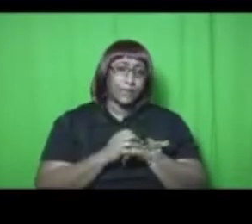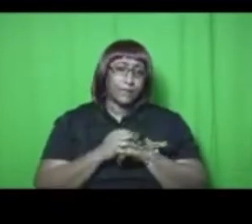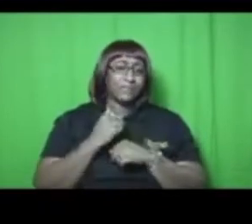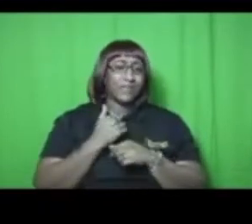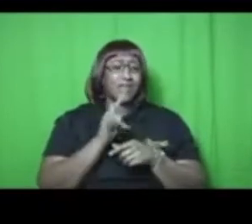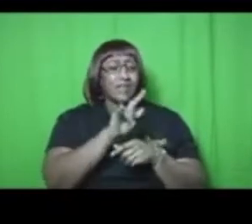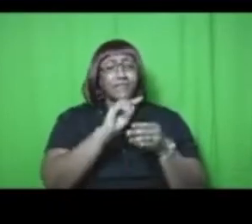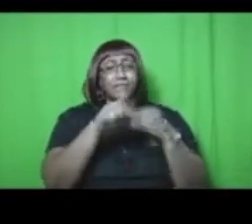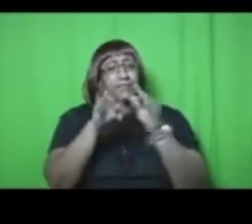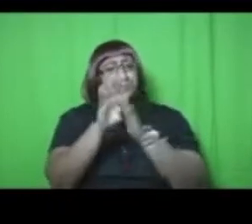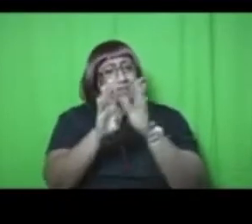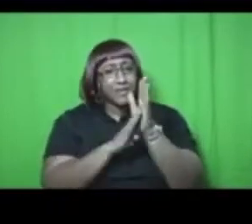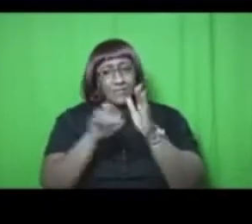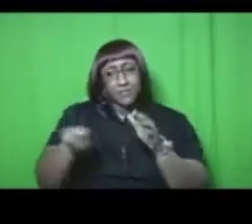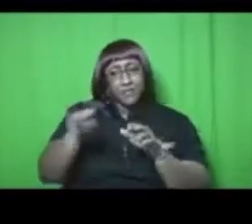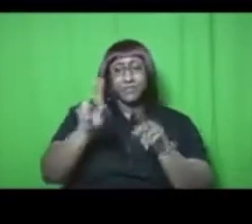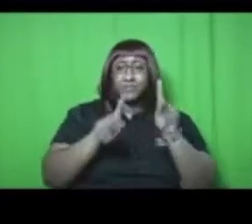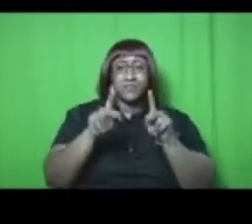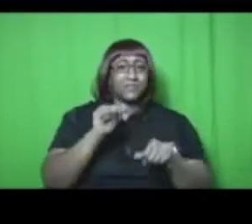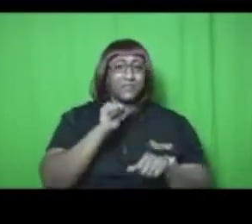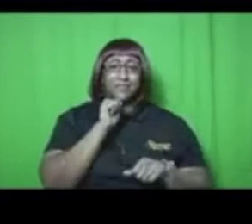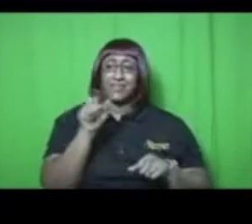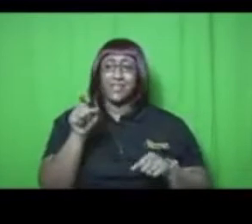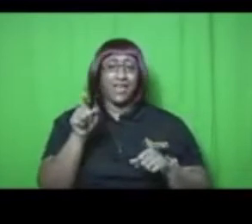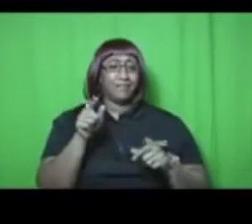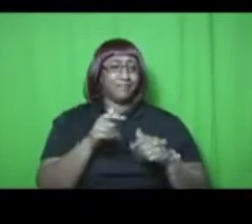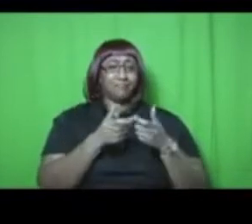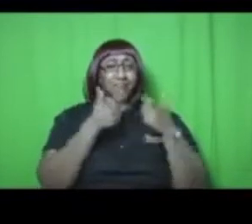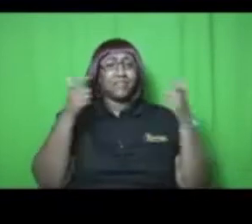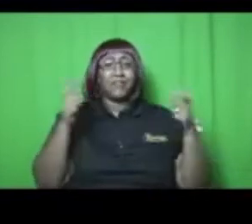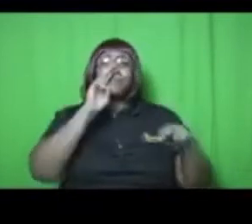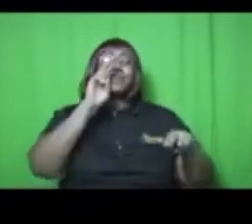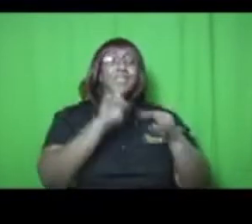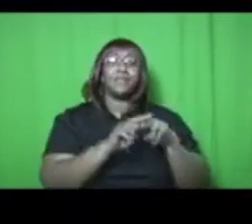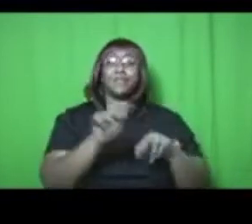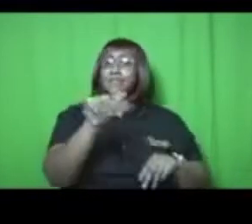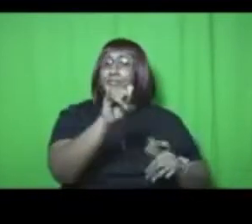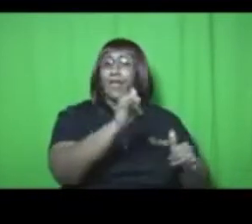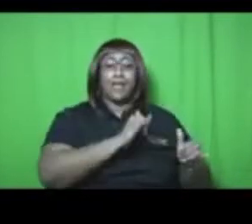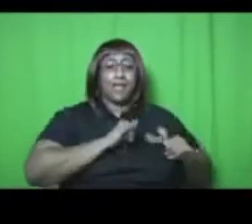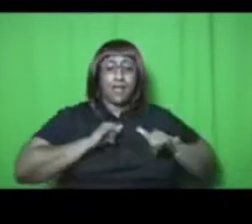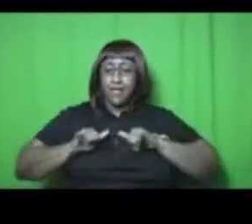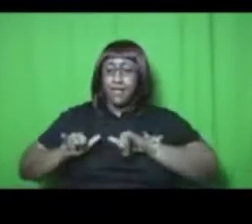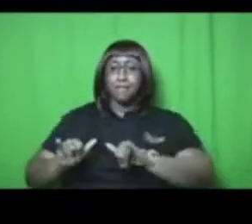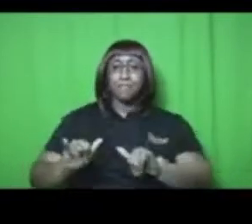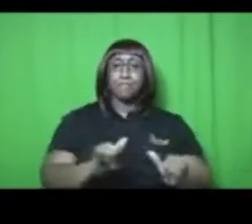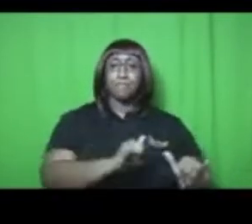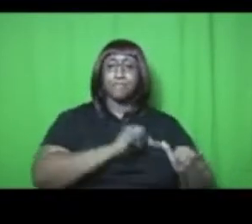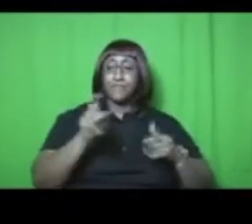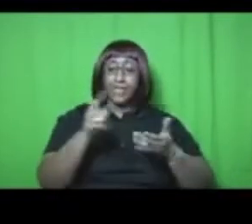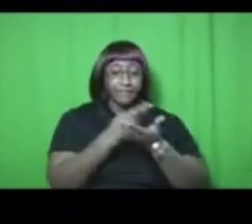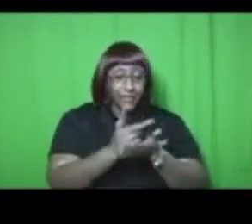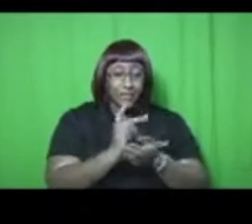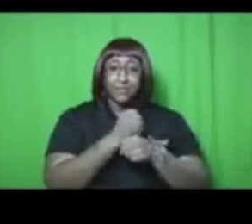I love about the Bible? Those people were not superhuman. They were not super believers. They were just like us. They failed. They